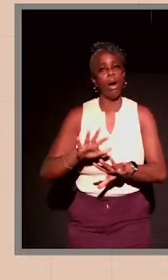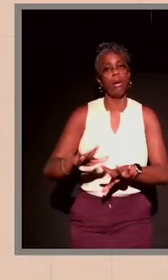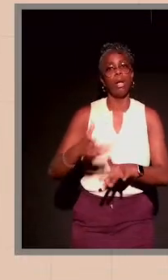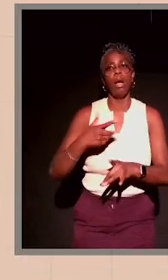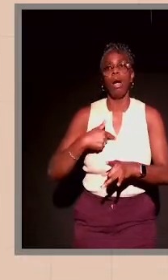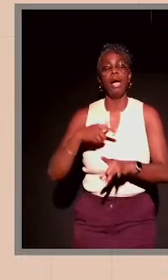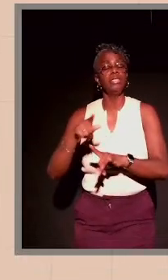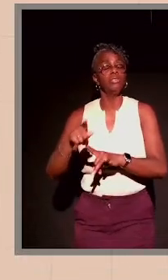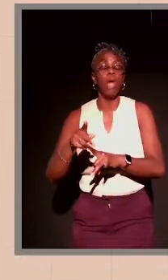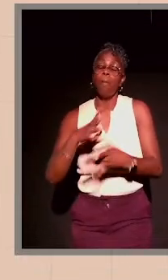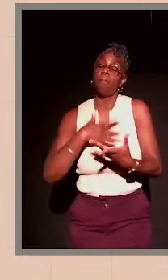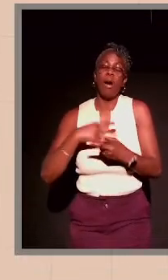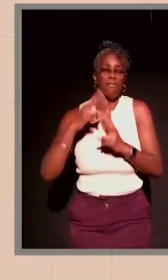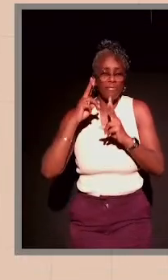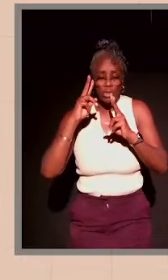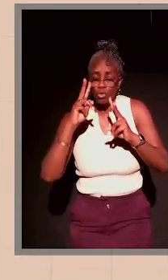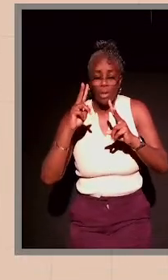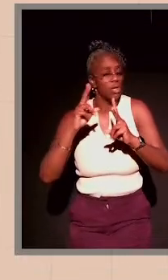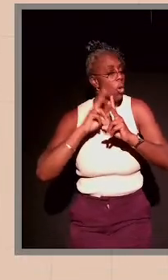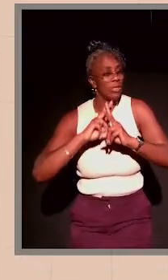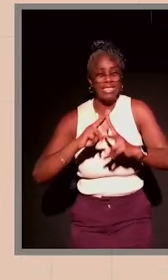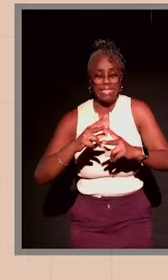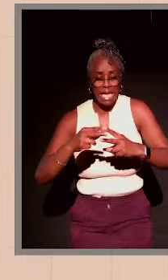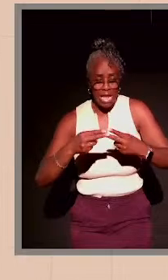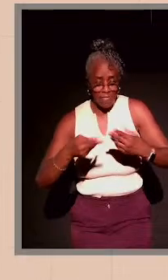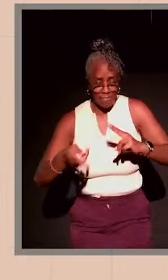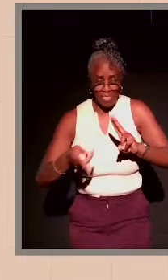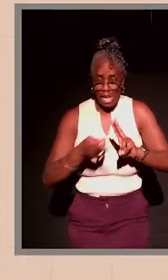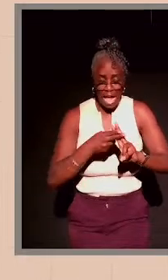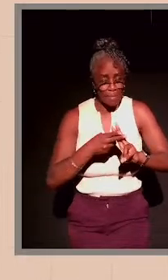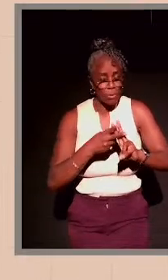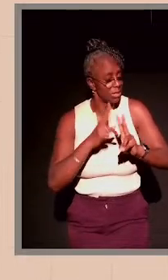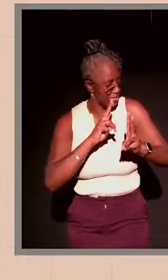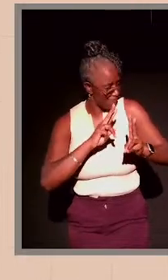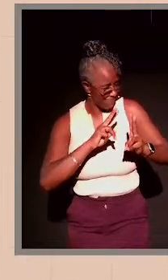vision didn't allow me to read the labels themselves.